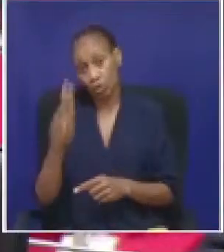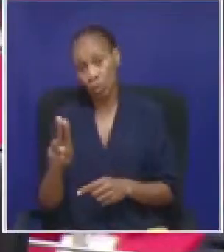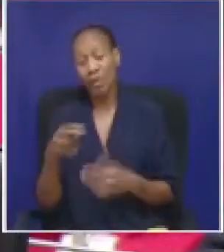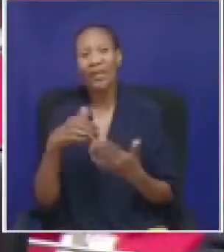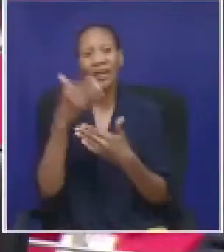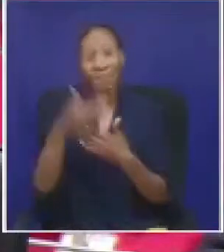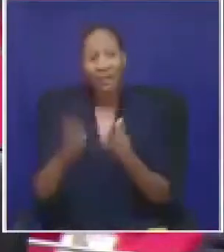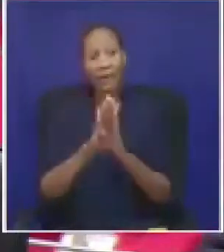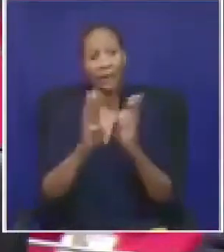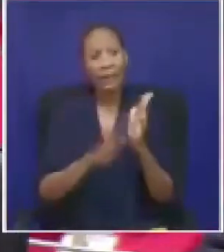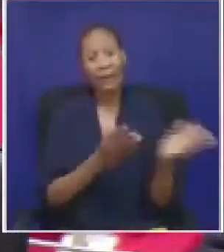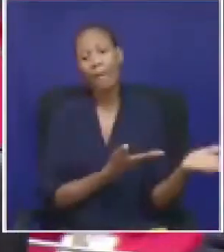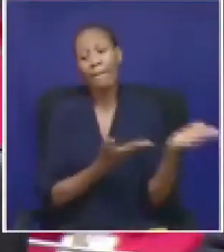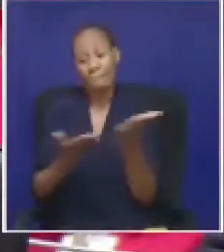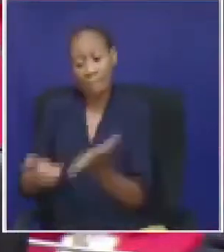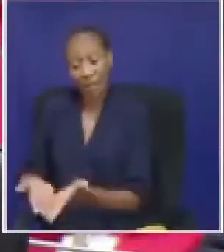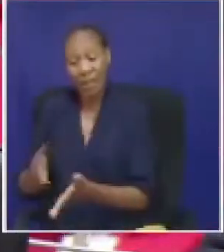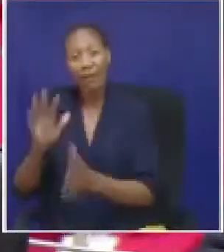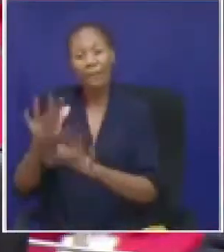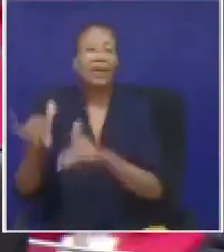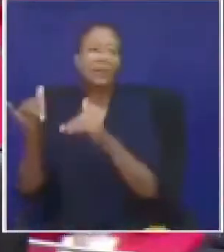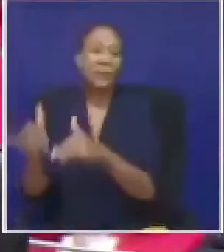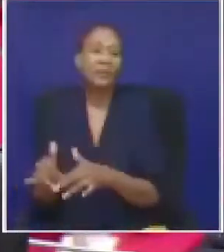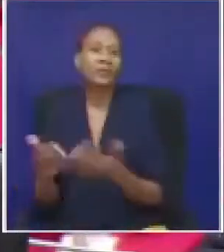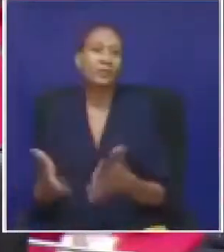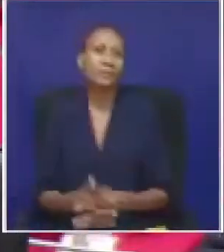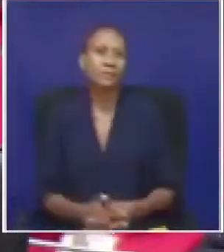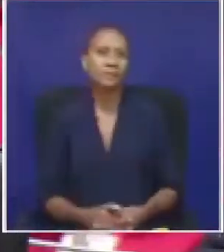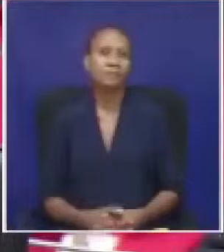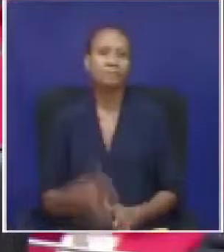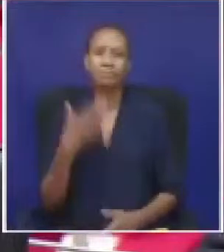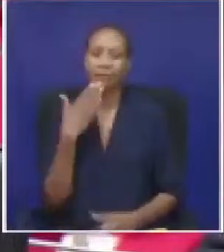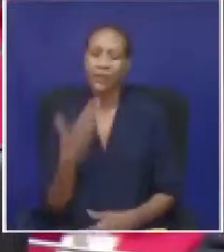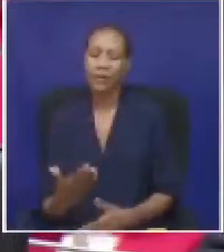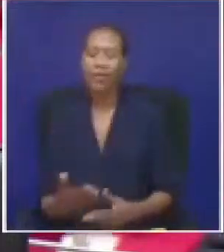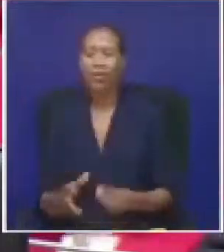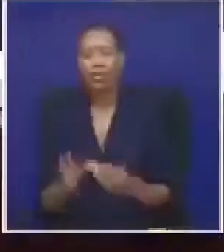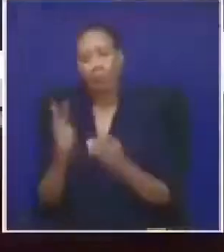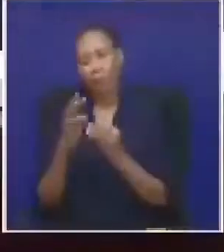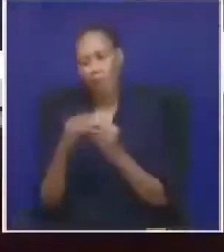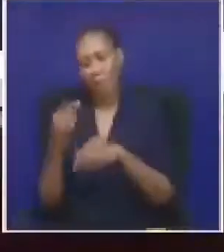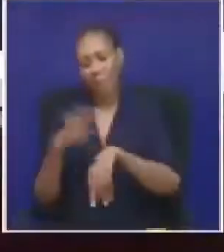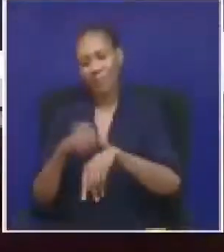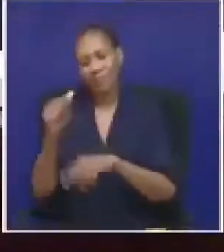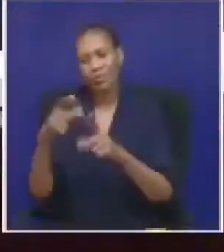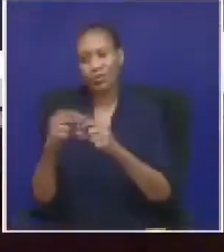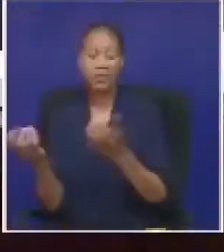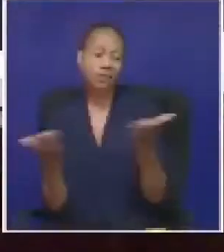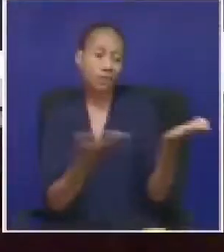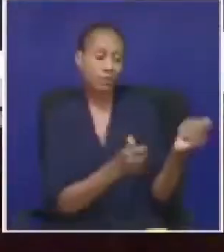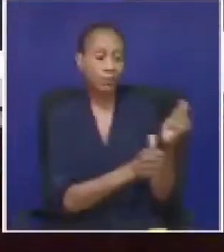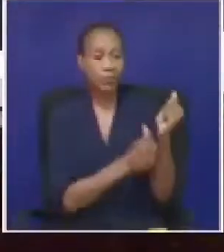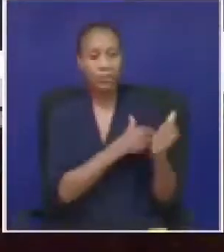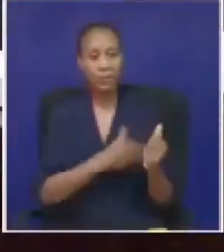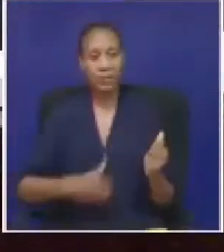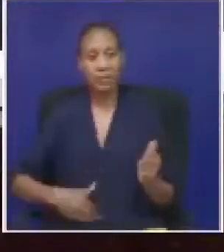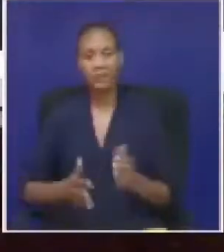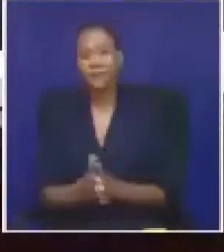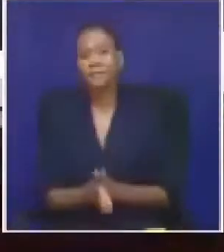Parliament, as you elaborated earlier on? Thank you, Honorable Member. Time is up. Deputy President.